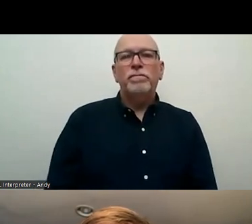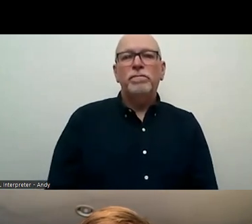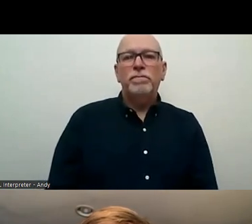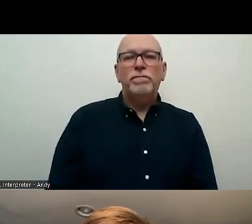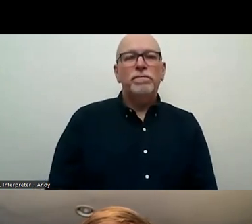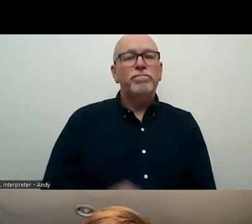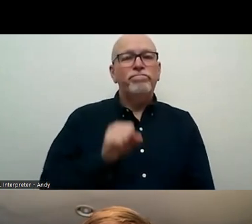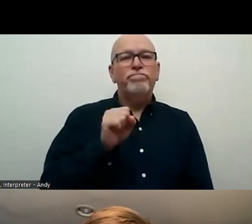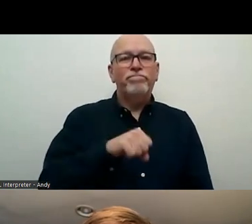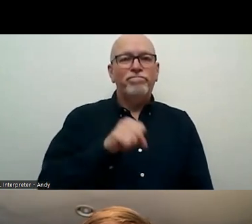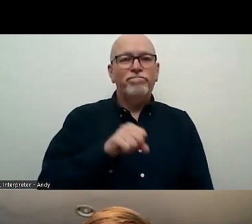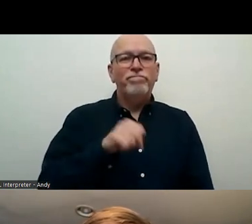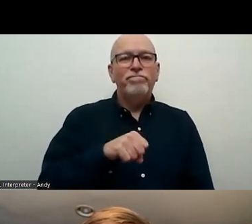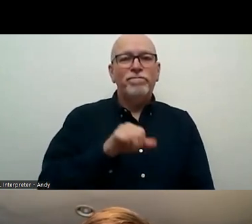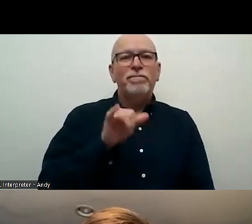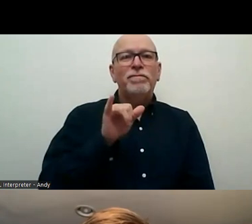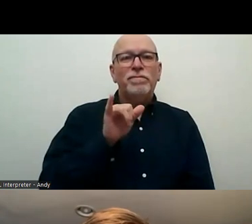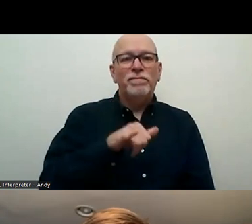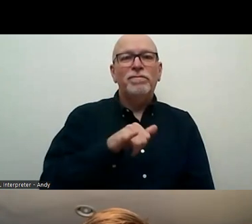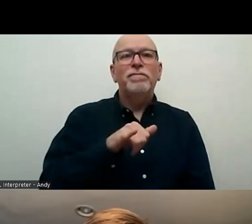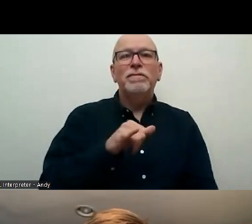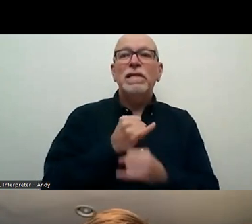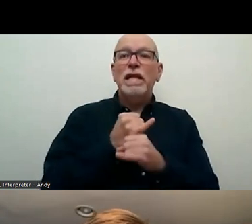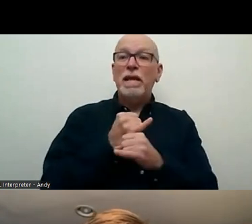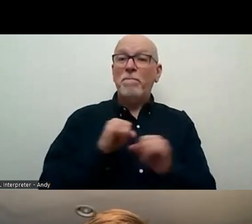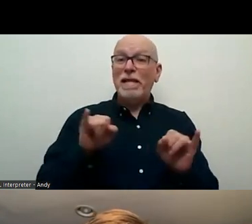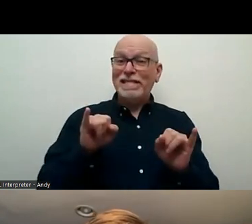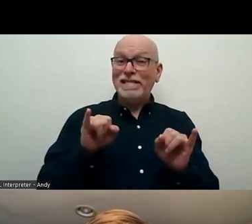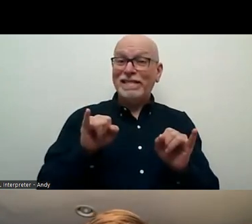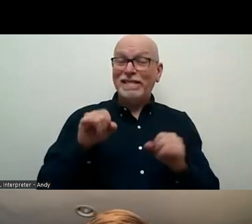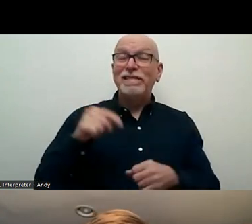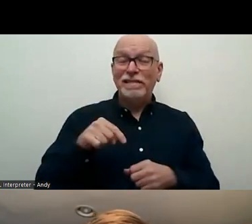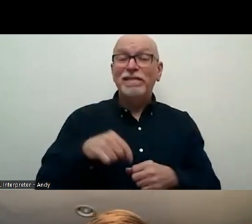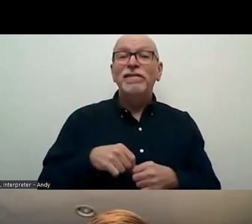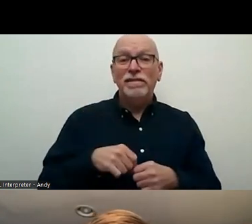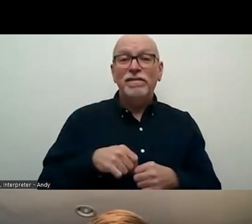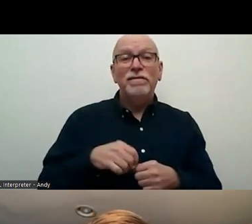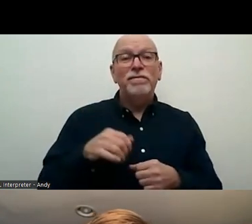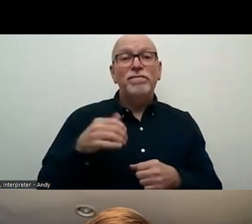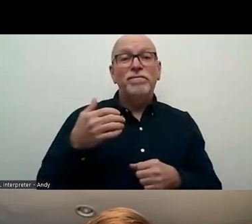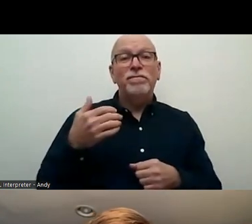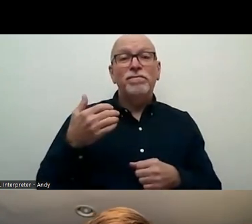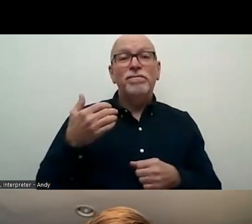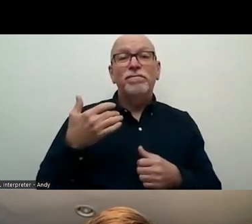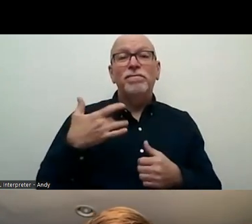that independence yeah awesome